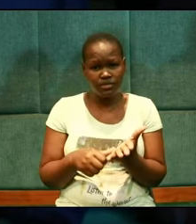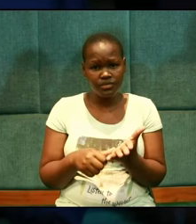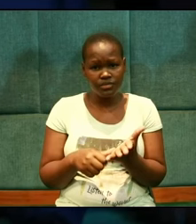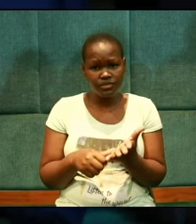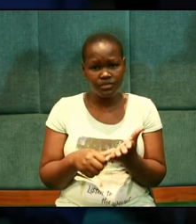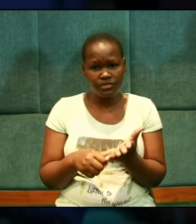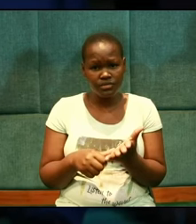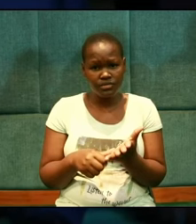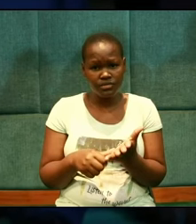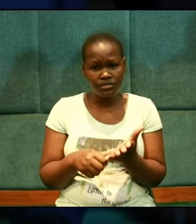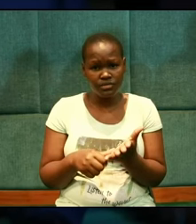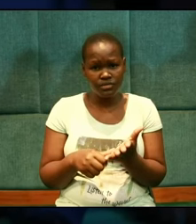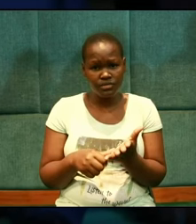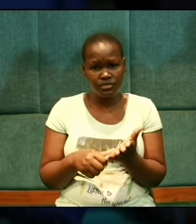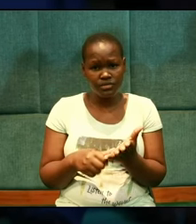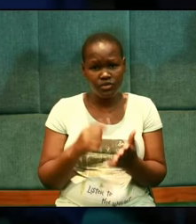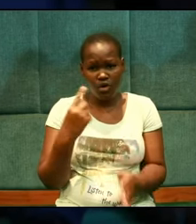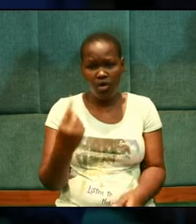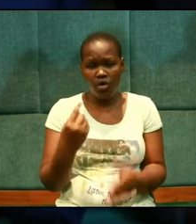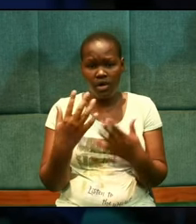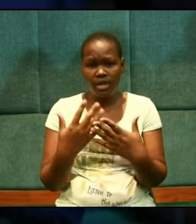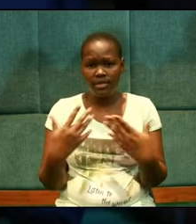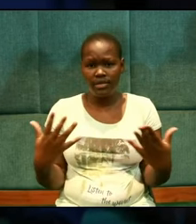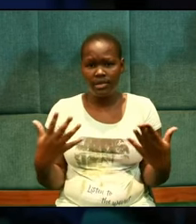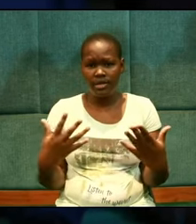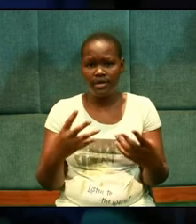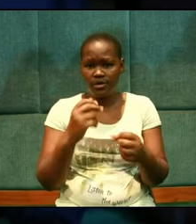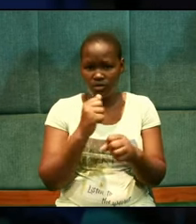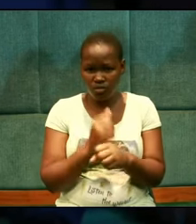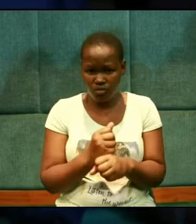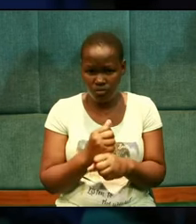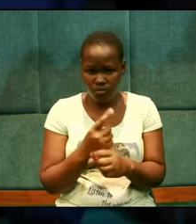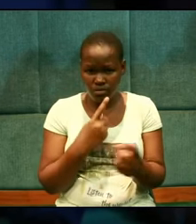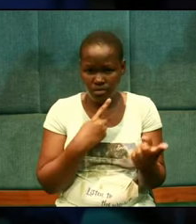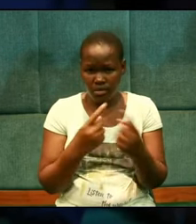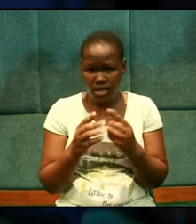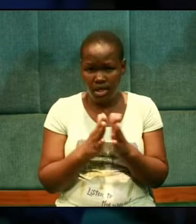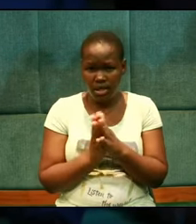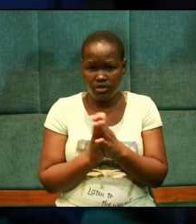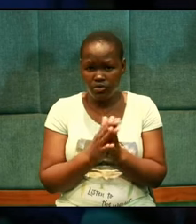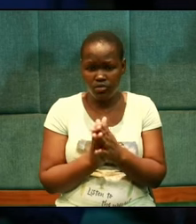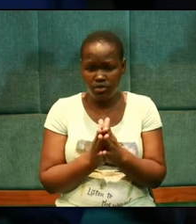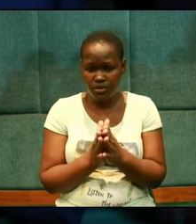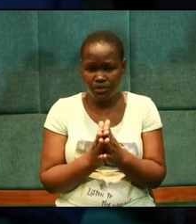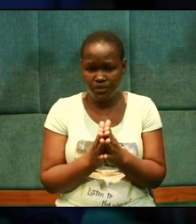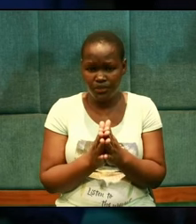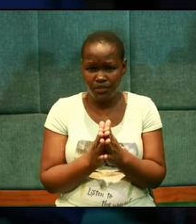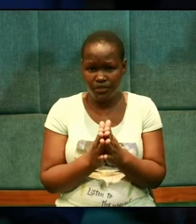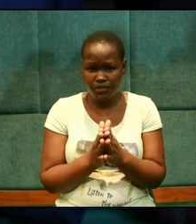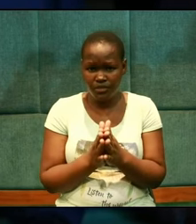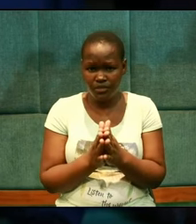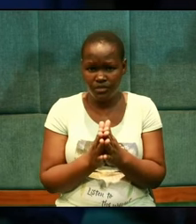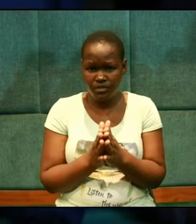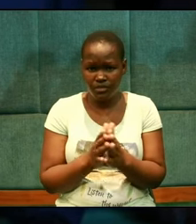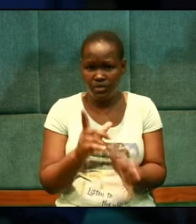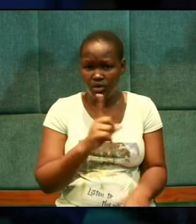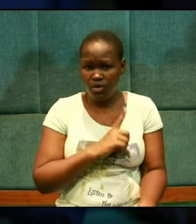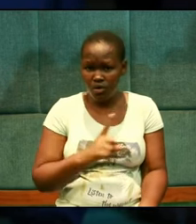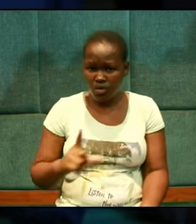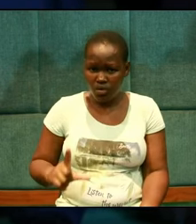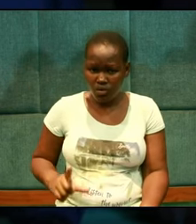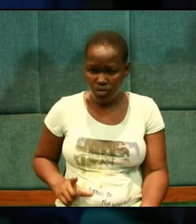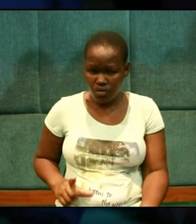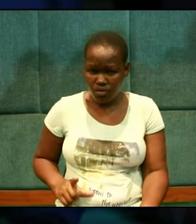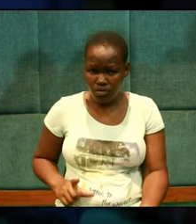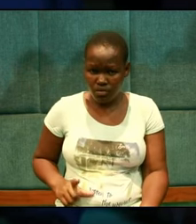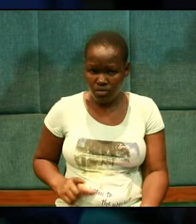Yeah, nothing changes. The only thing we do is to tell people a story of our failures. Lord, this evening we